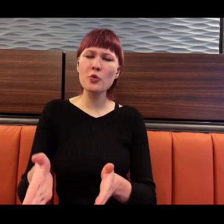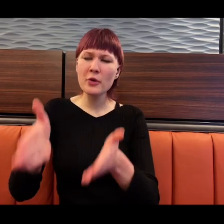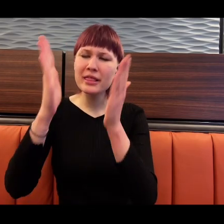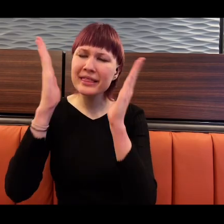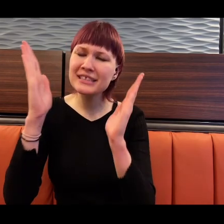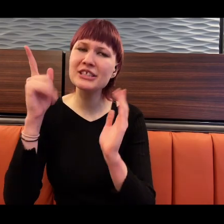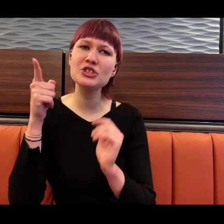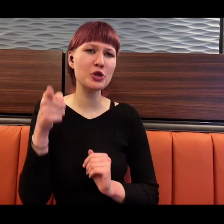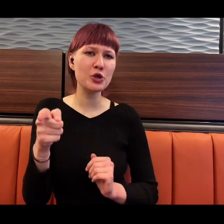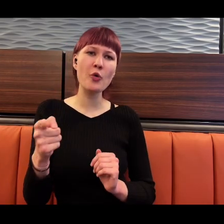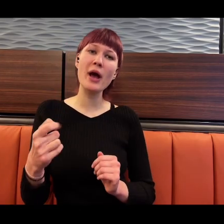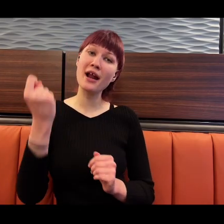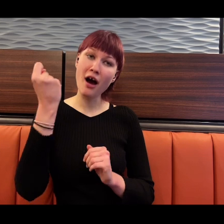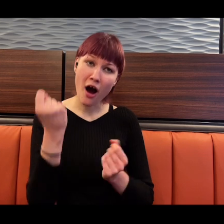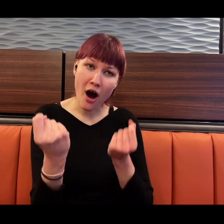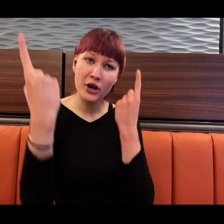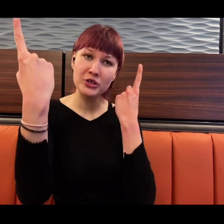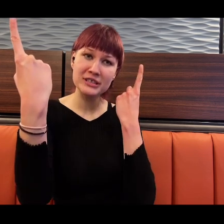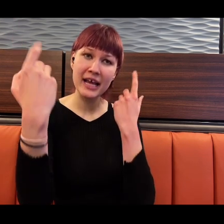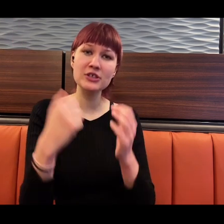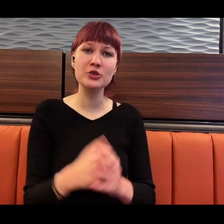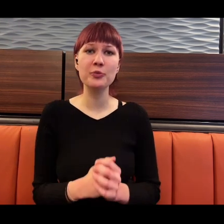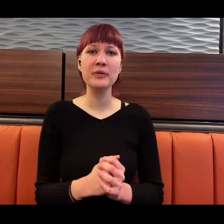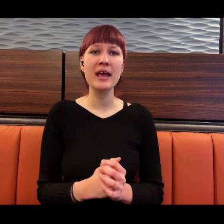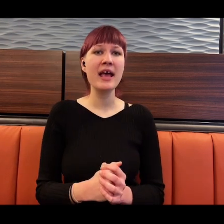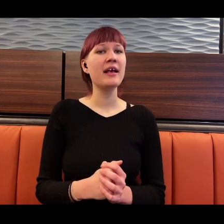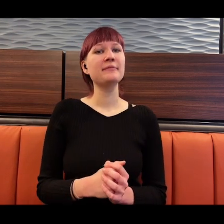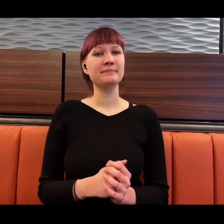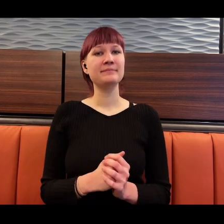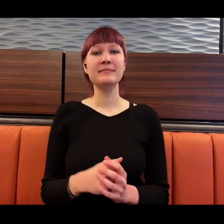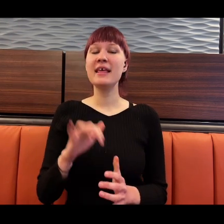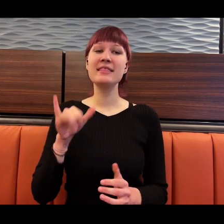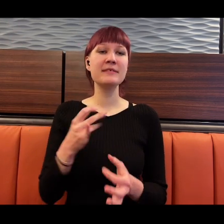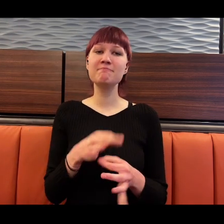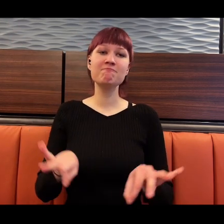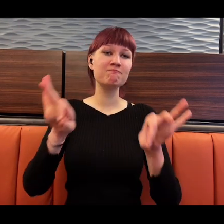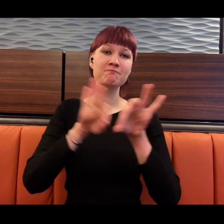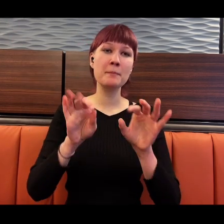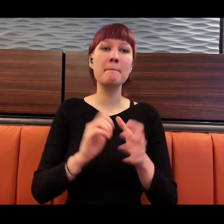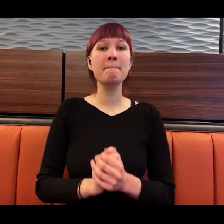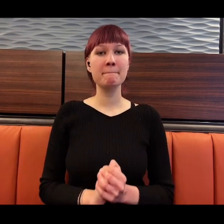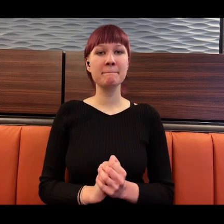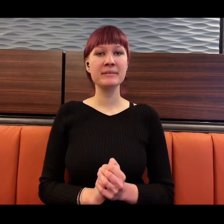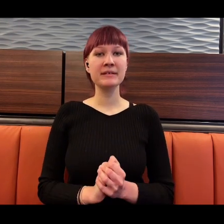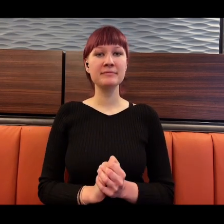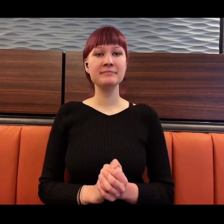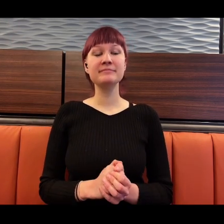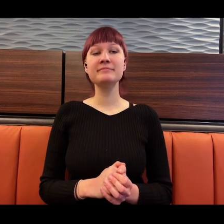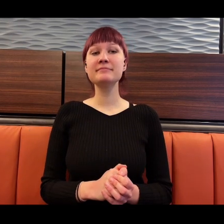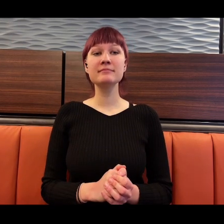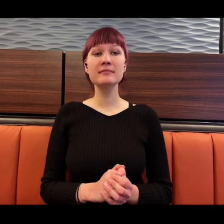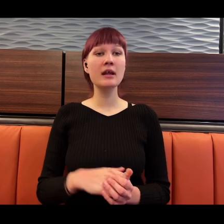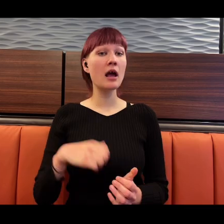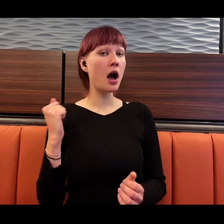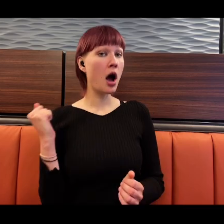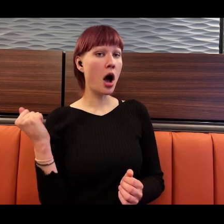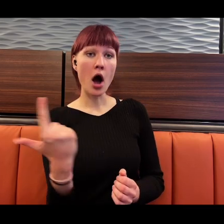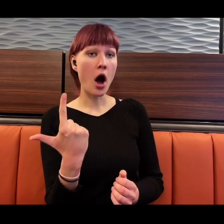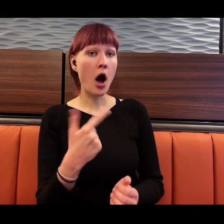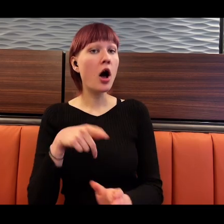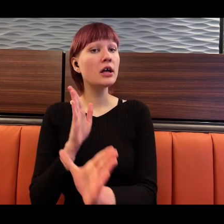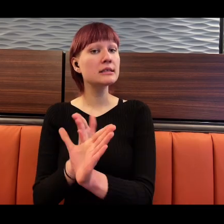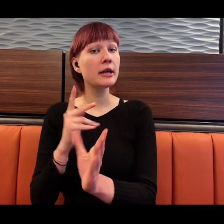in any theoretical approach. All psychotherapies have generally common goals. They